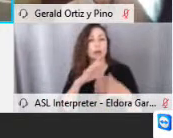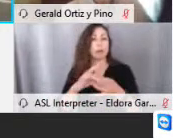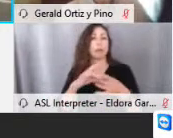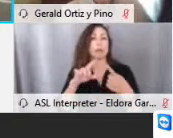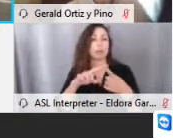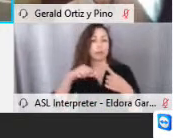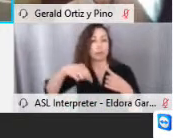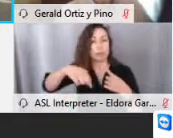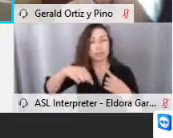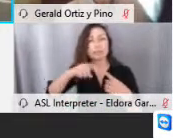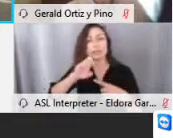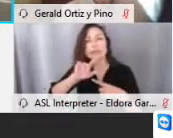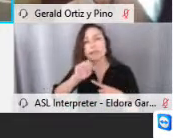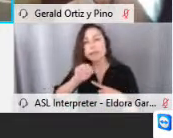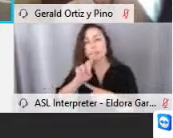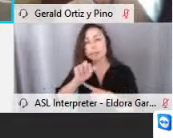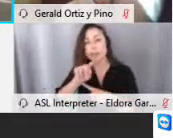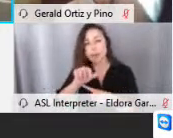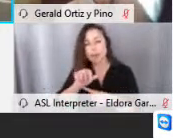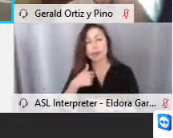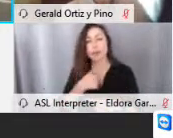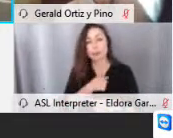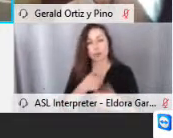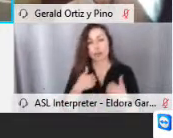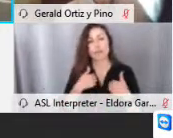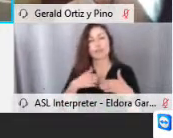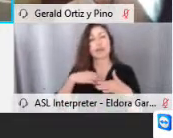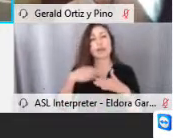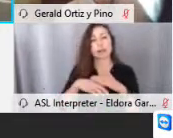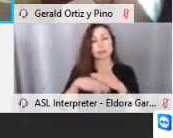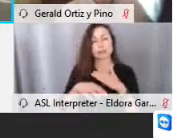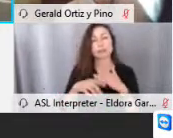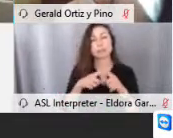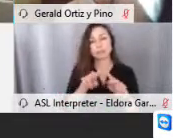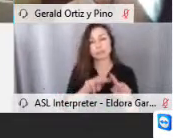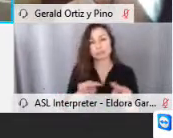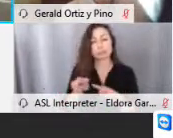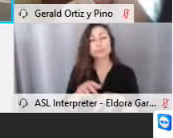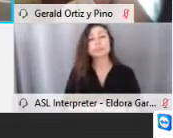the claims data that we have access to.